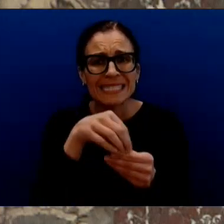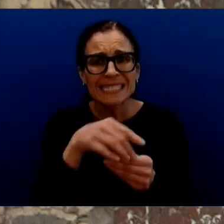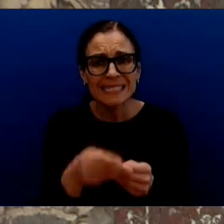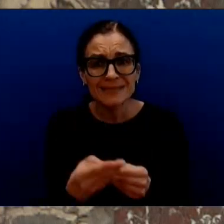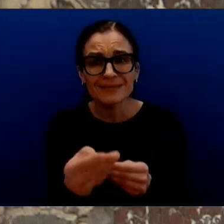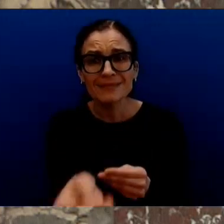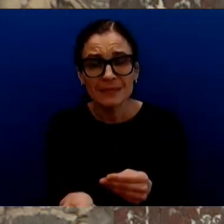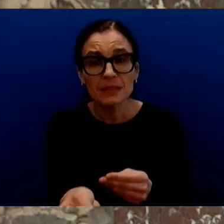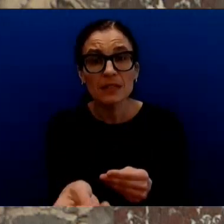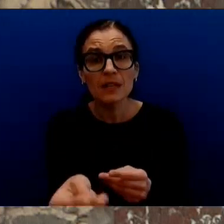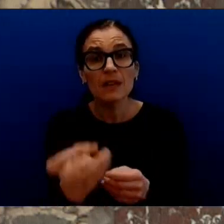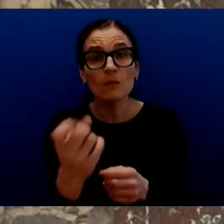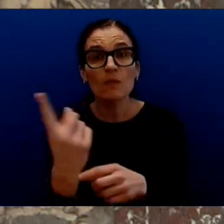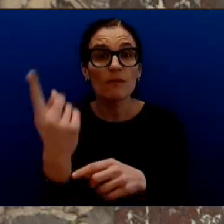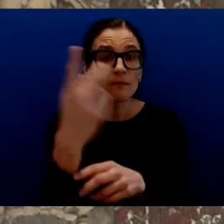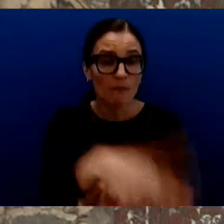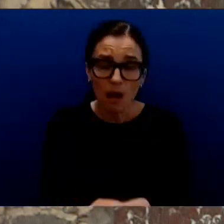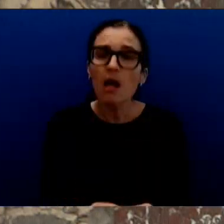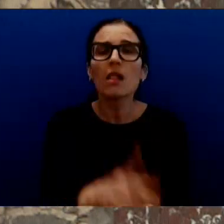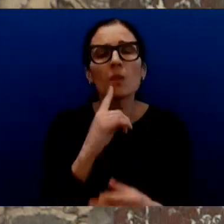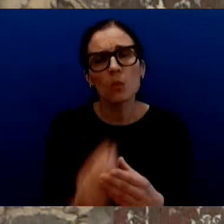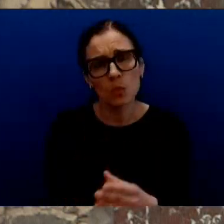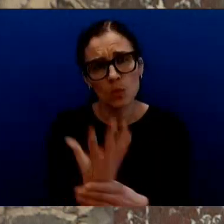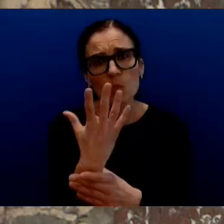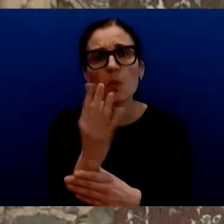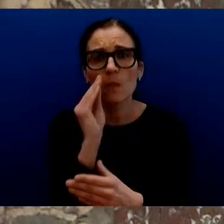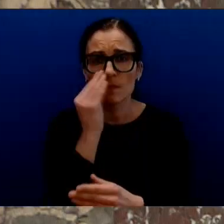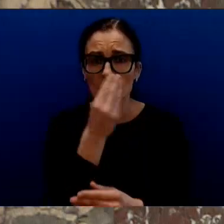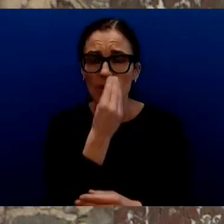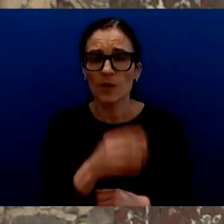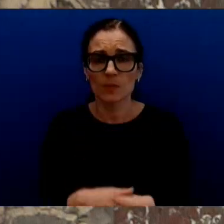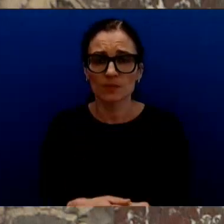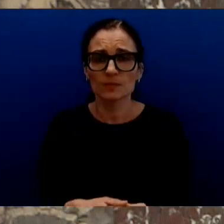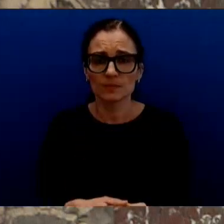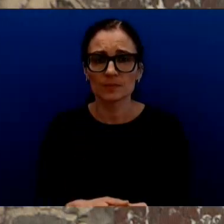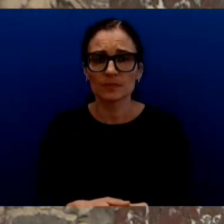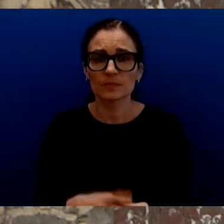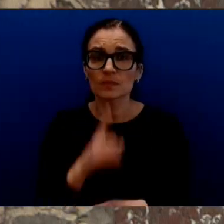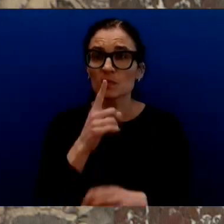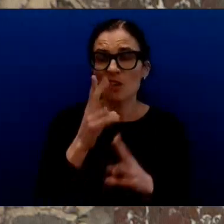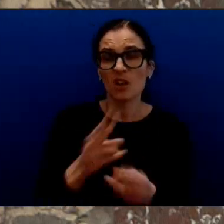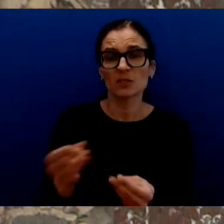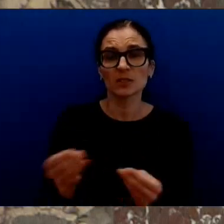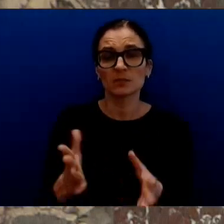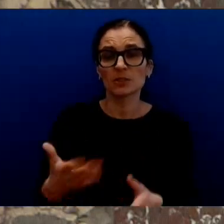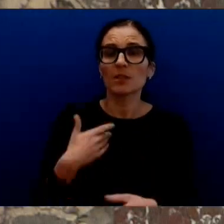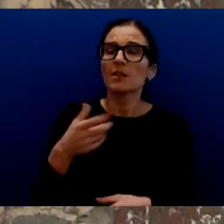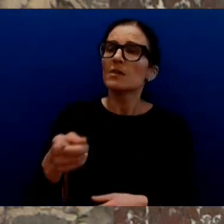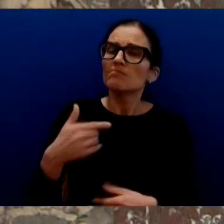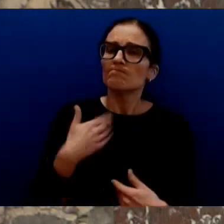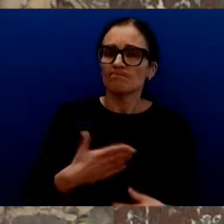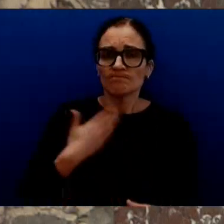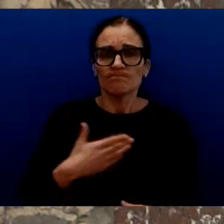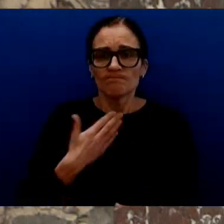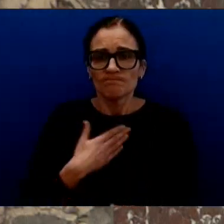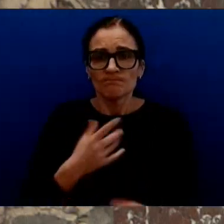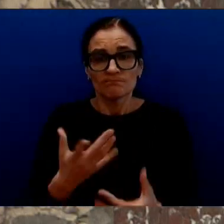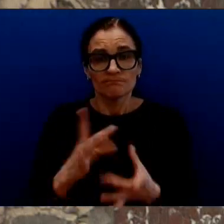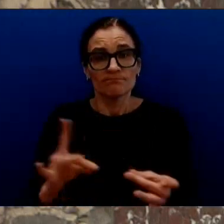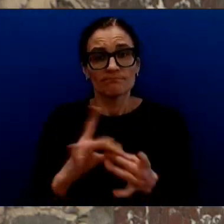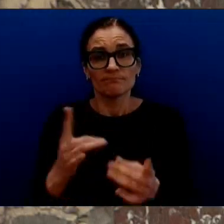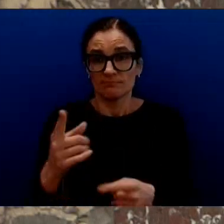I'm happy to report that after 3 years of slaughter, deprivation, air raids, unspeakable horrors,